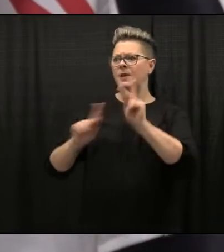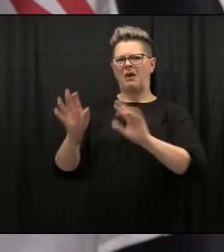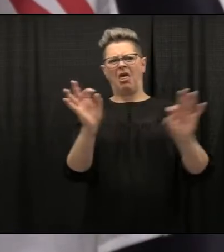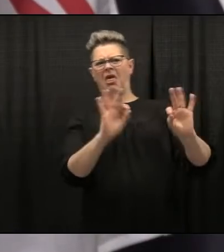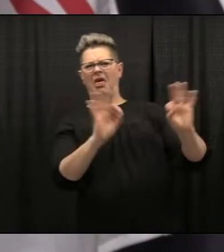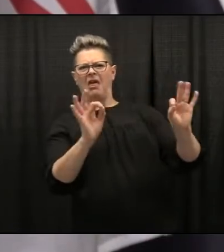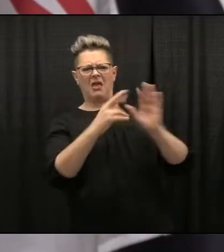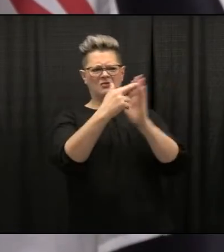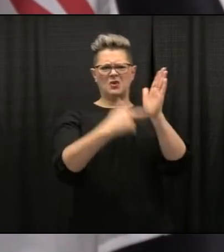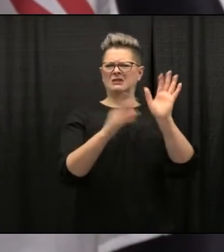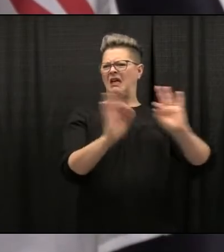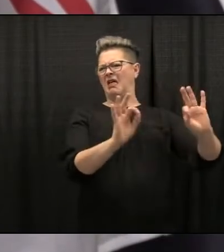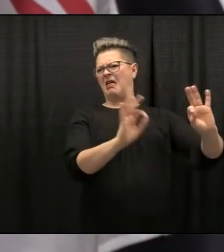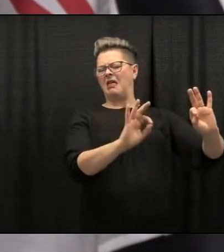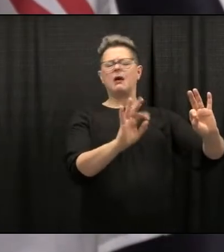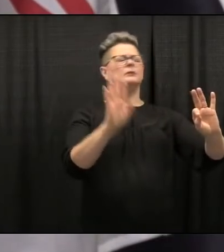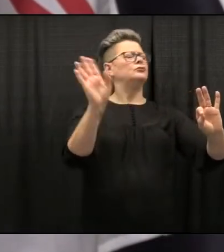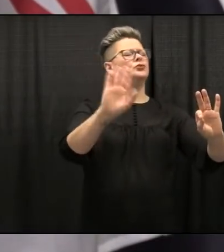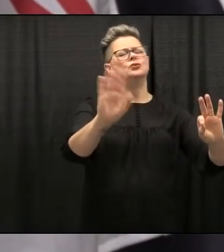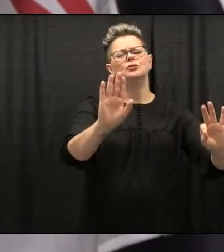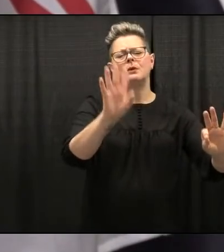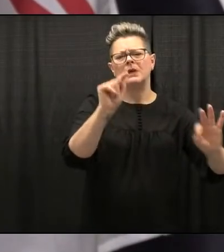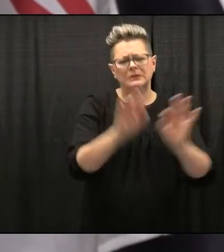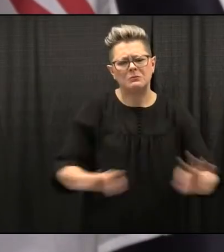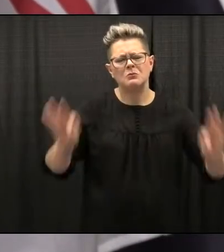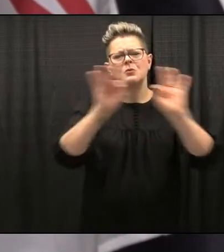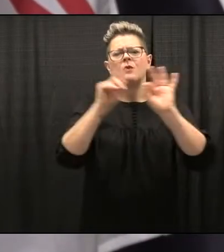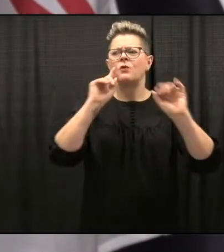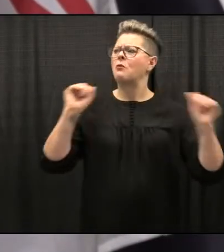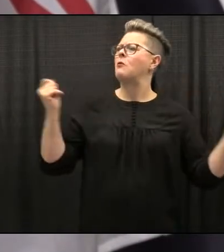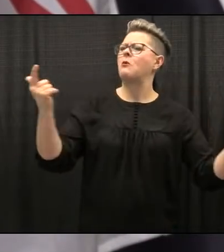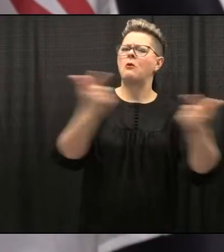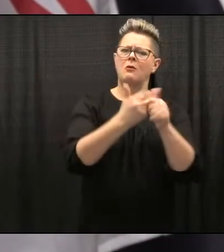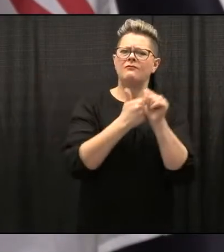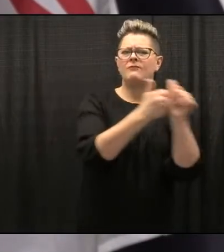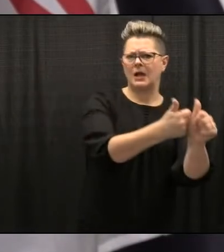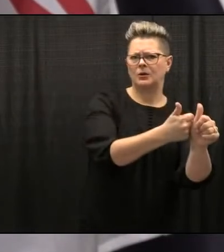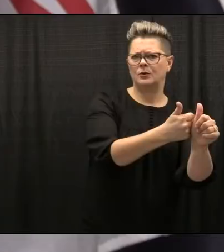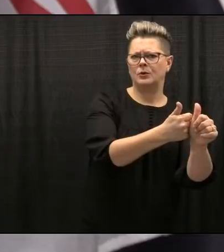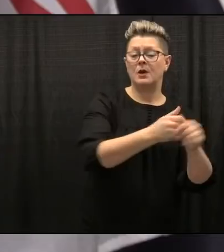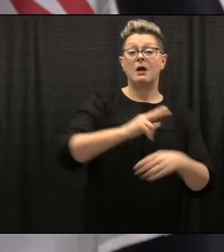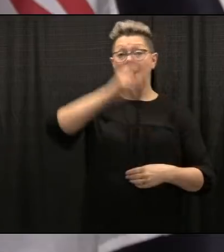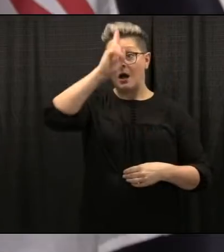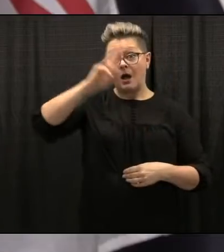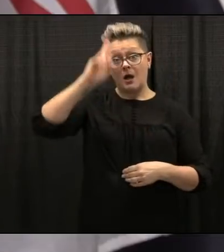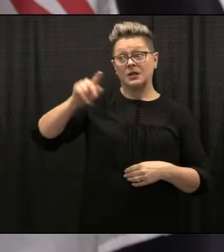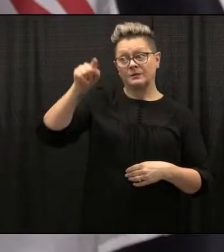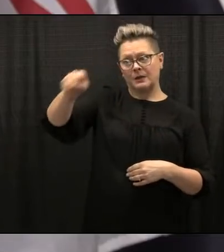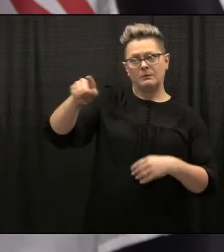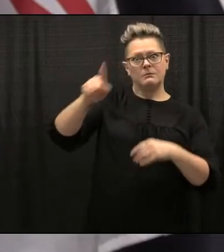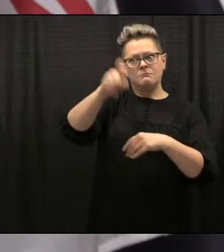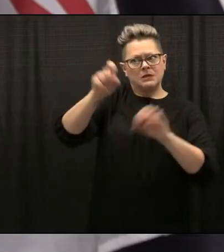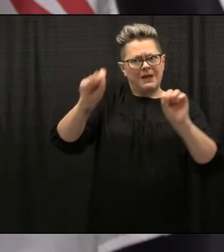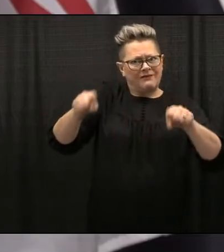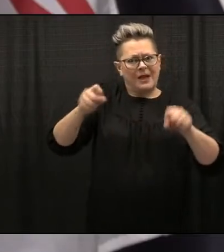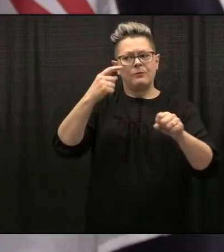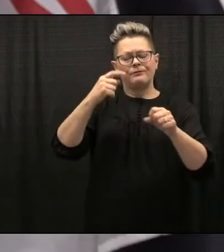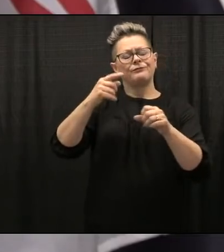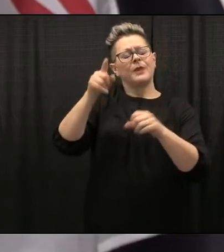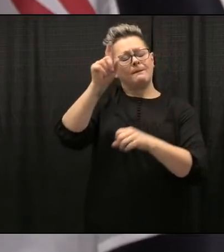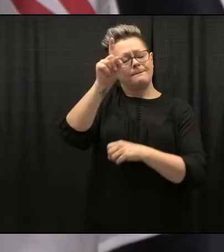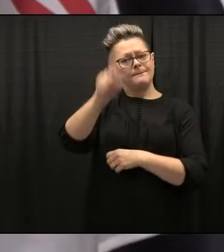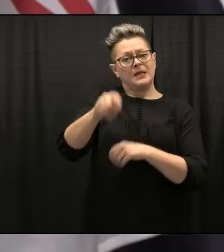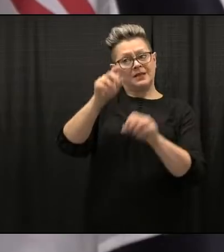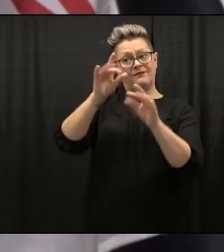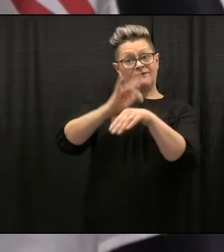of the restrictions, but they are in place for all of us. Hospital capacity must be available for more than just COVID. Every day, there